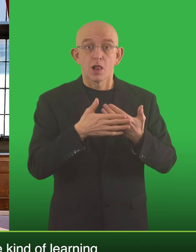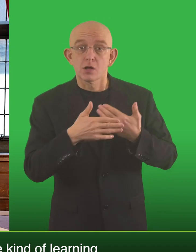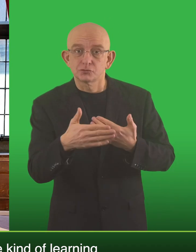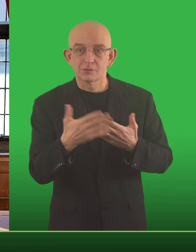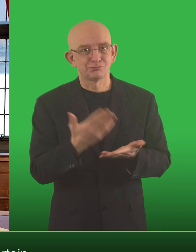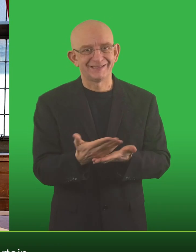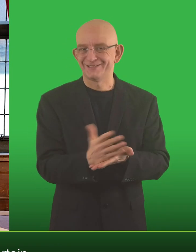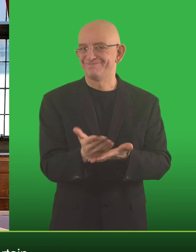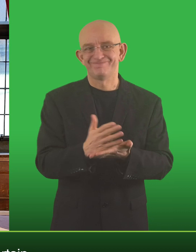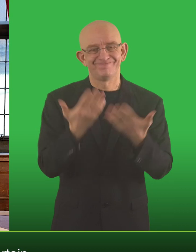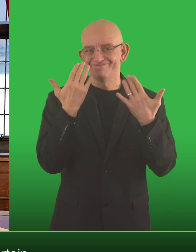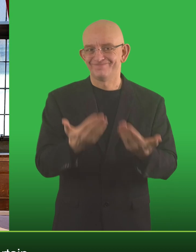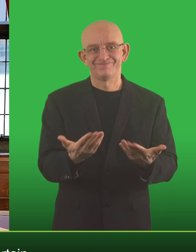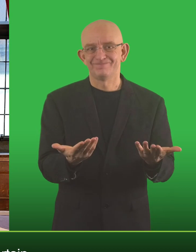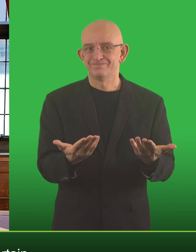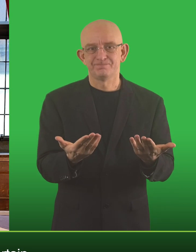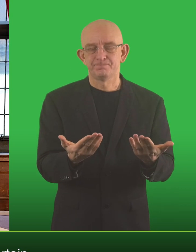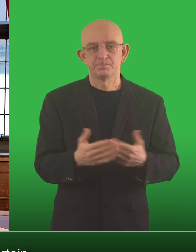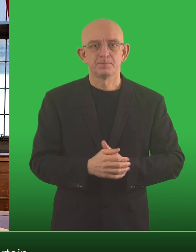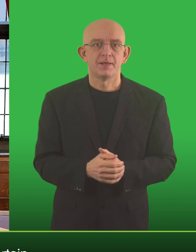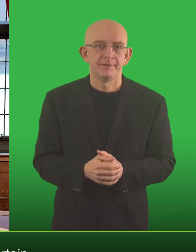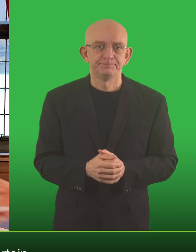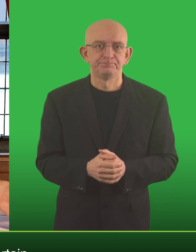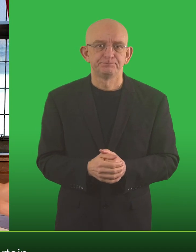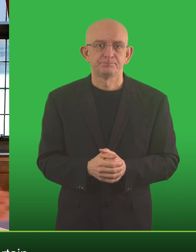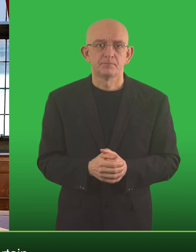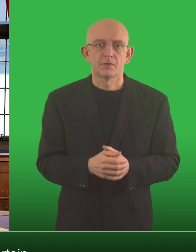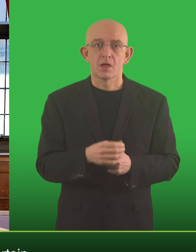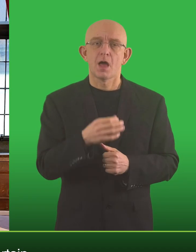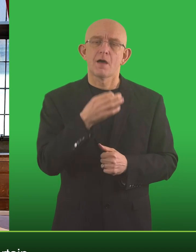virus. Long term, very, very uncertain.